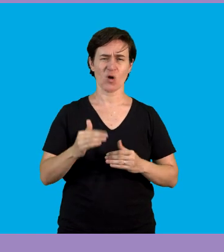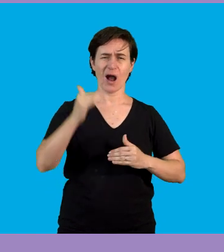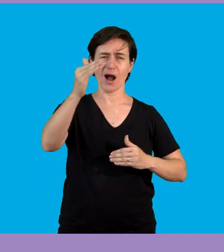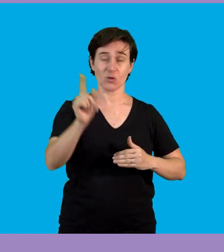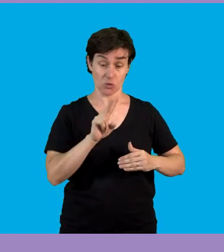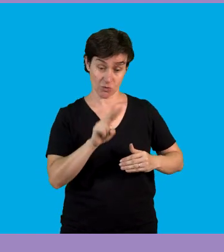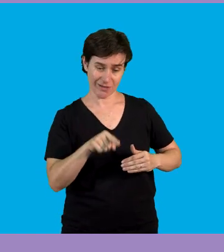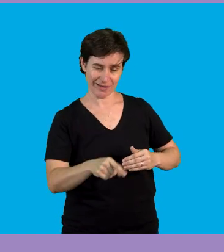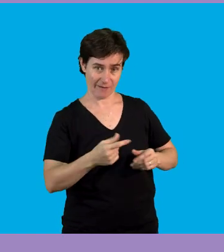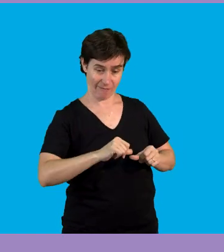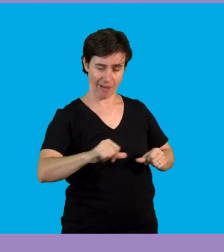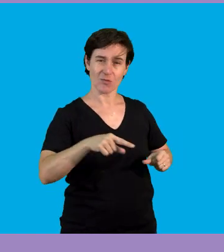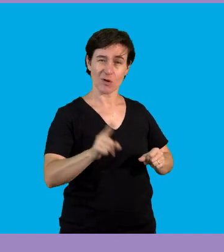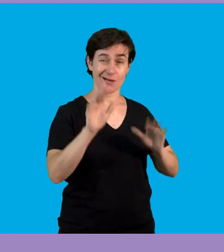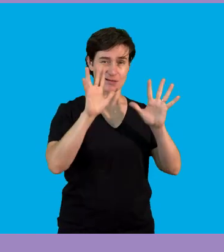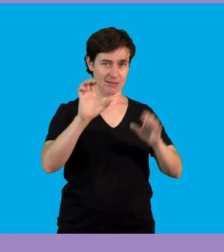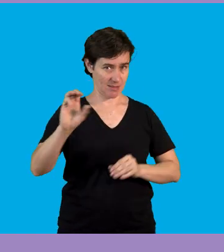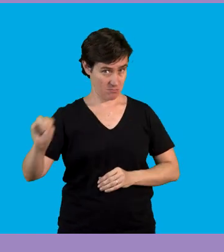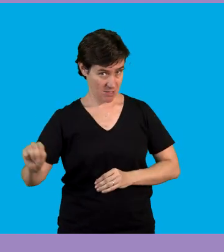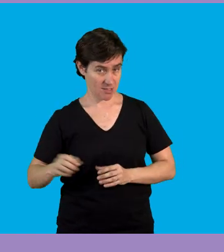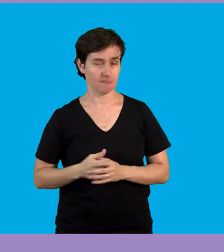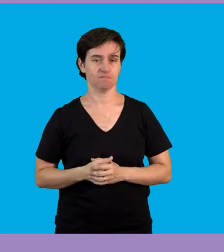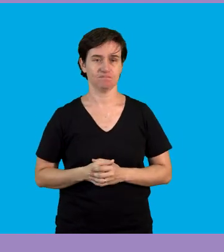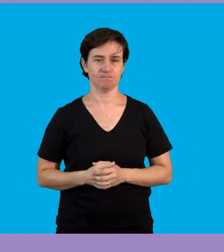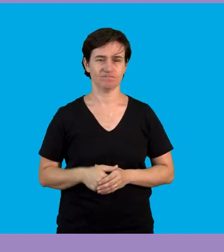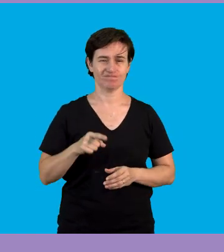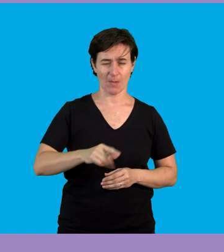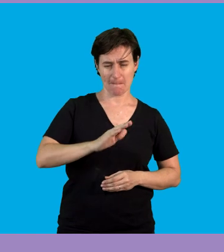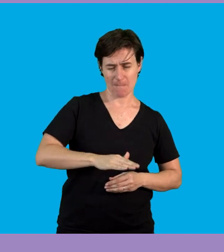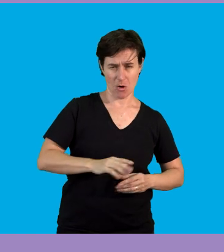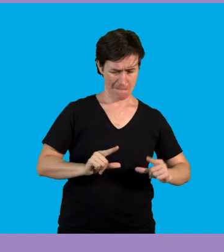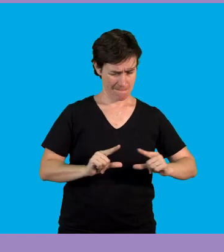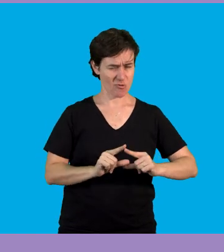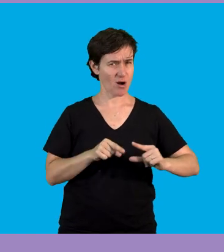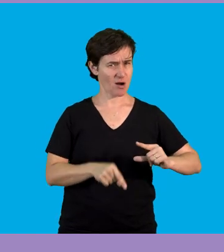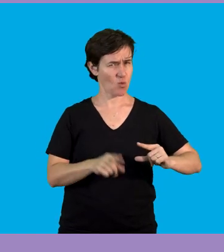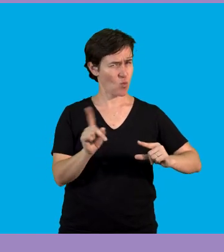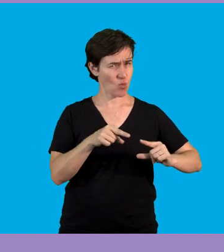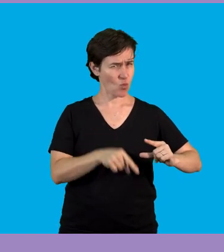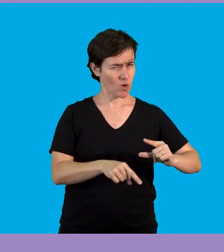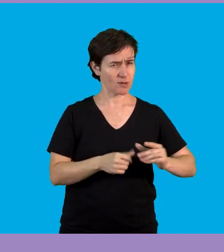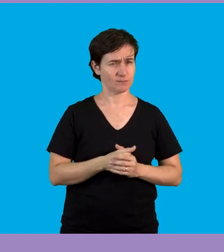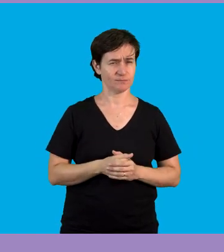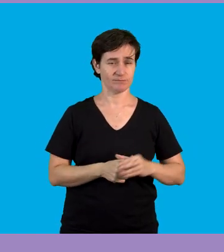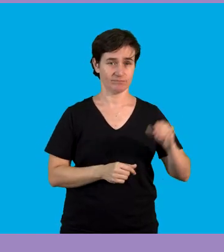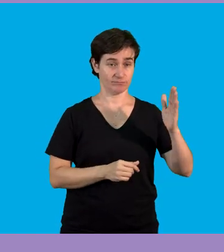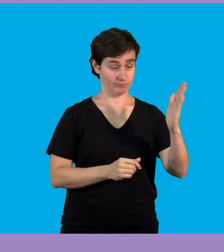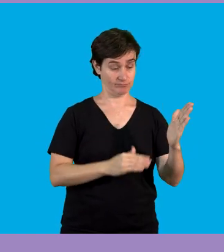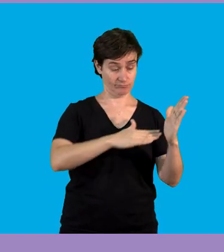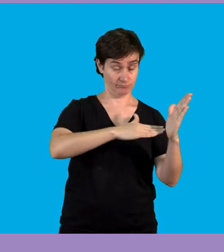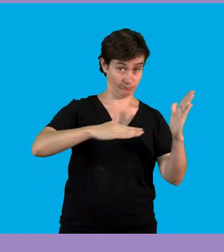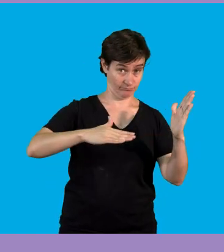which is our 10 meters there. But when we look at the base, we have a right angle